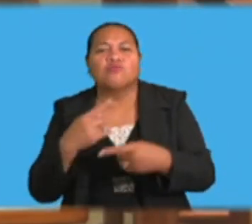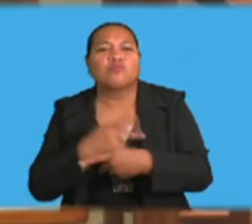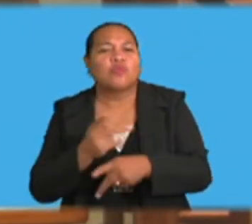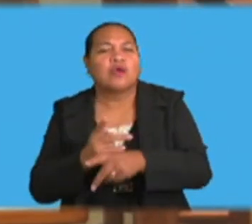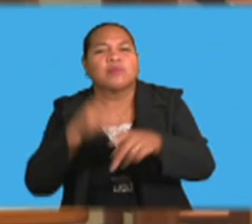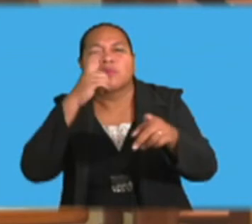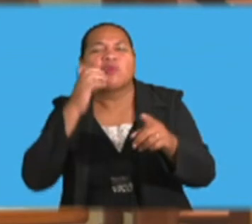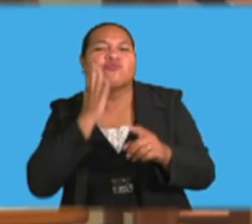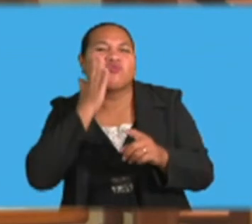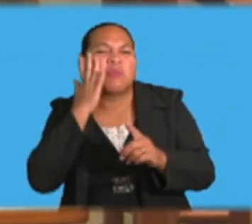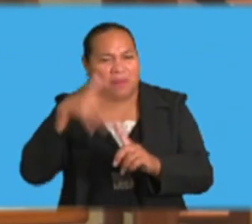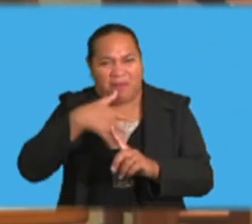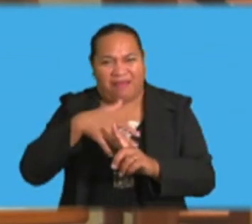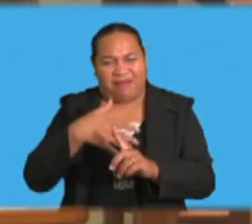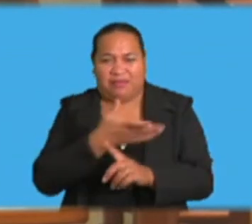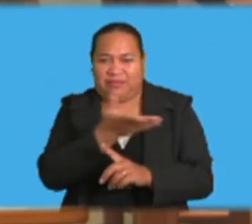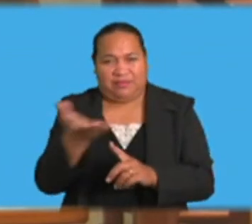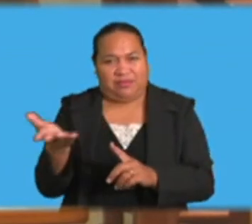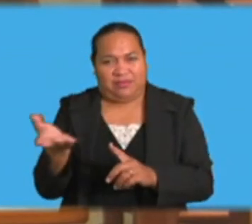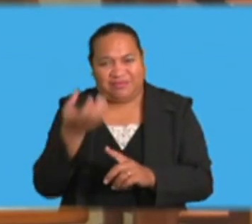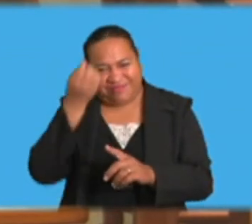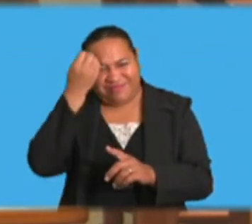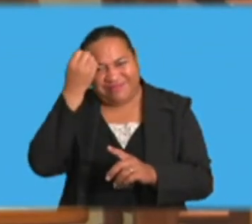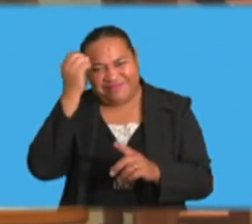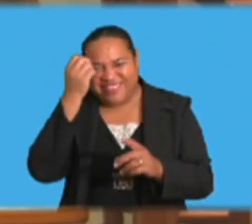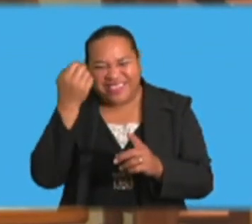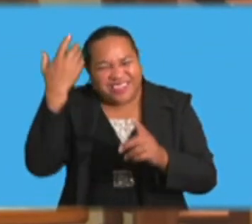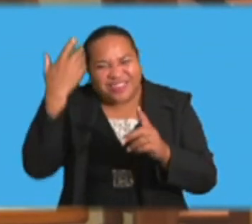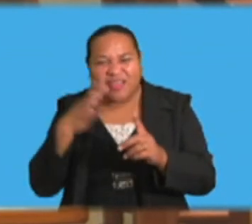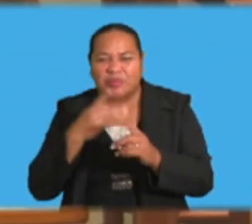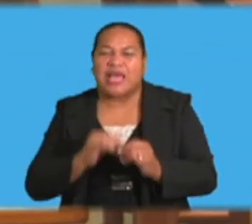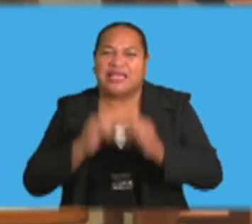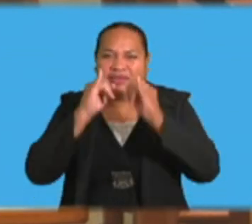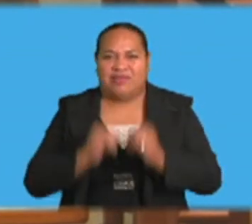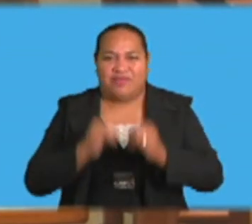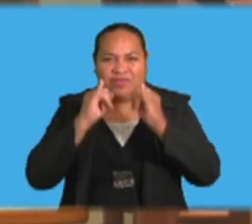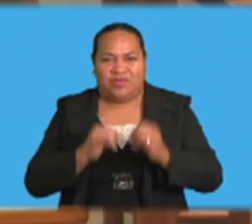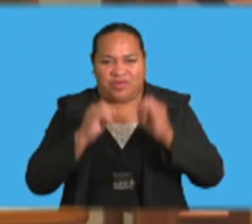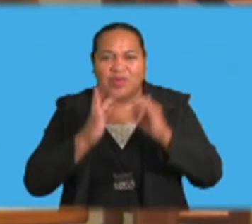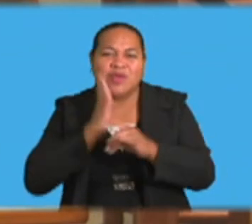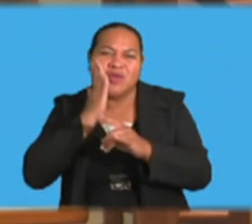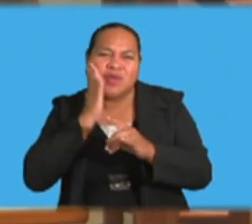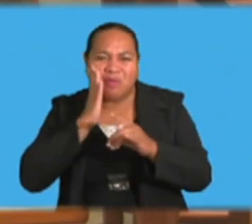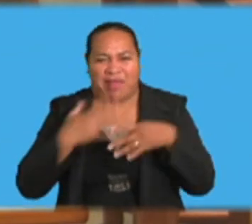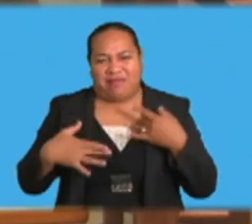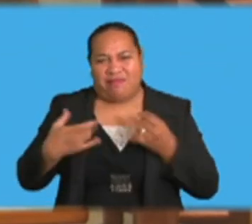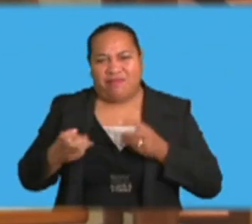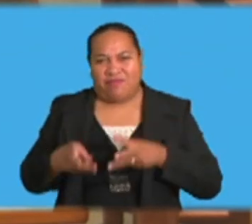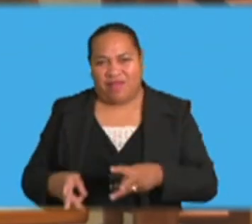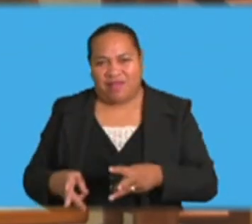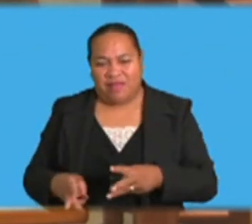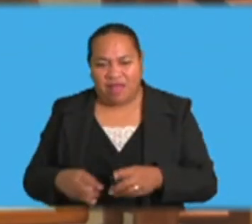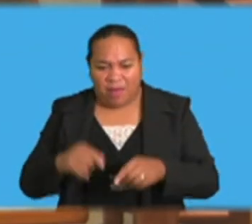European background, and that their outlook was focused on the single person. and a European lifestyle, and that this was the only